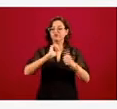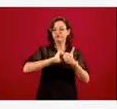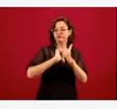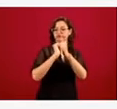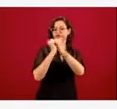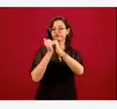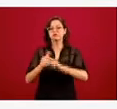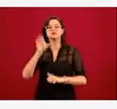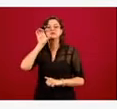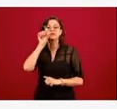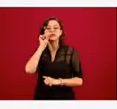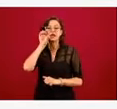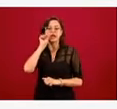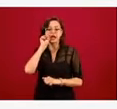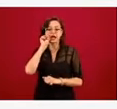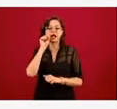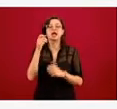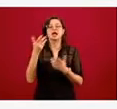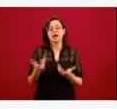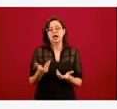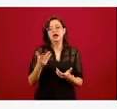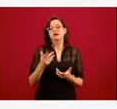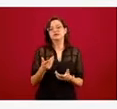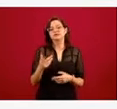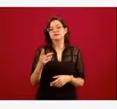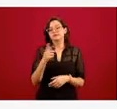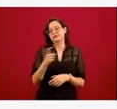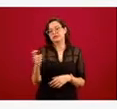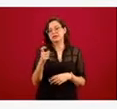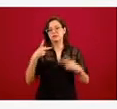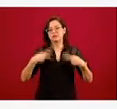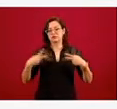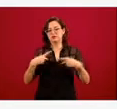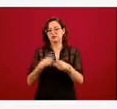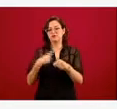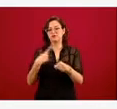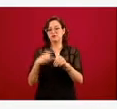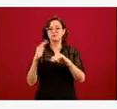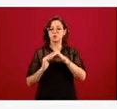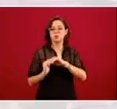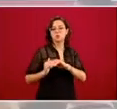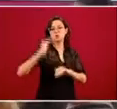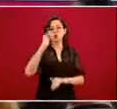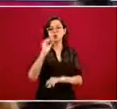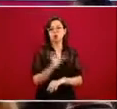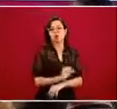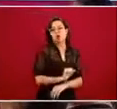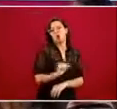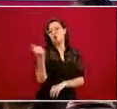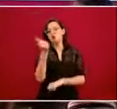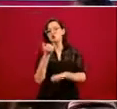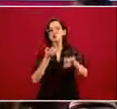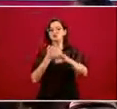cases is represented on the map per state. Darker